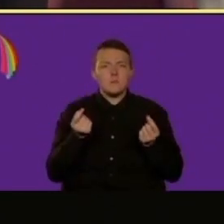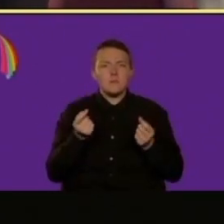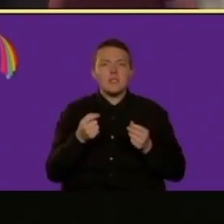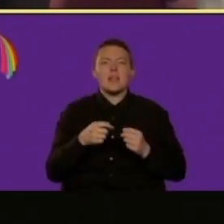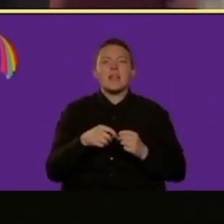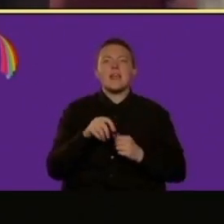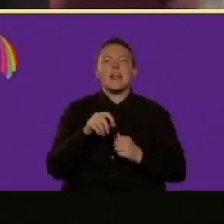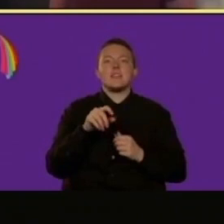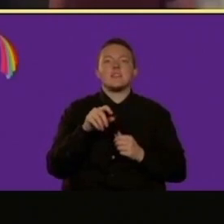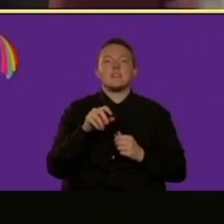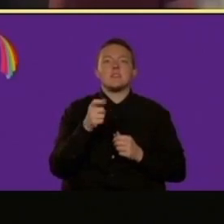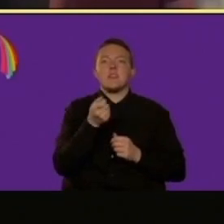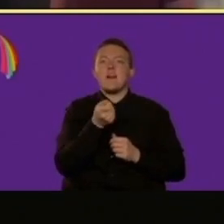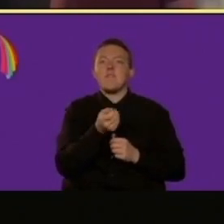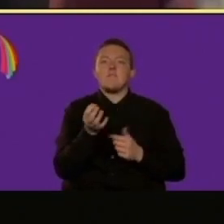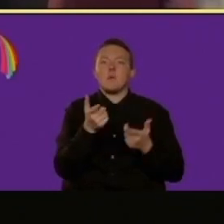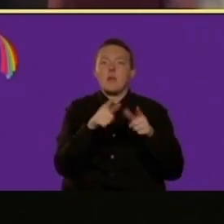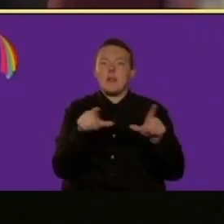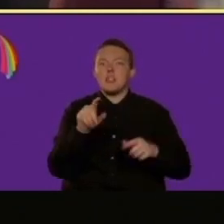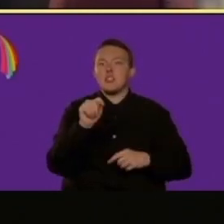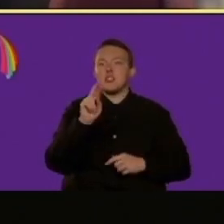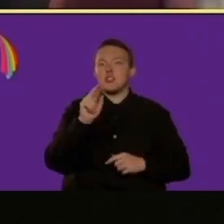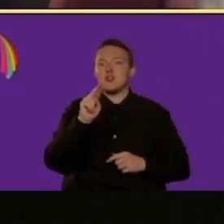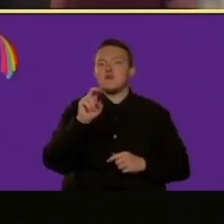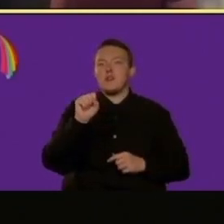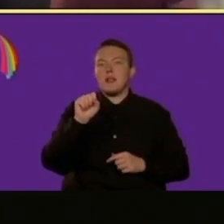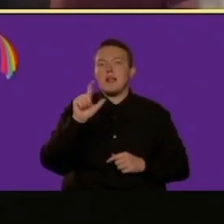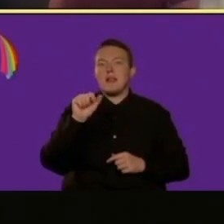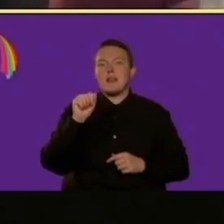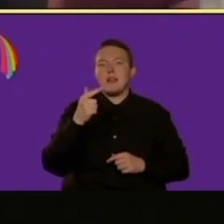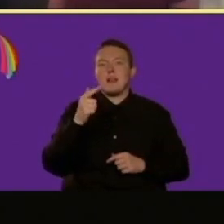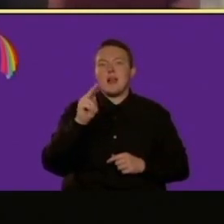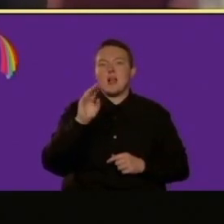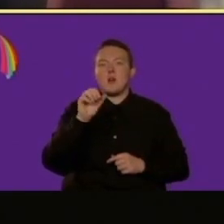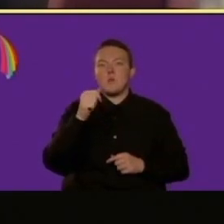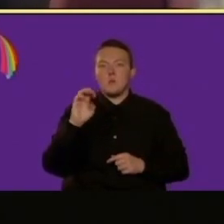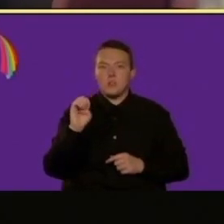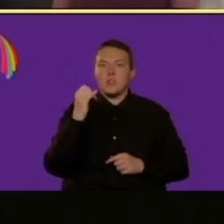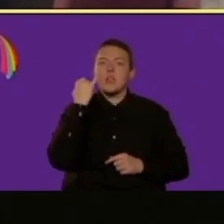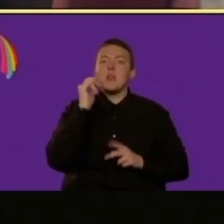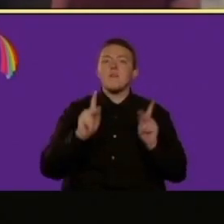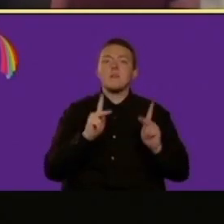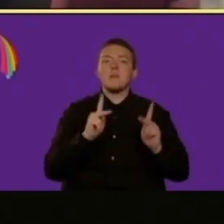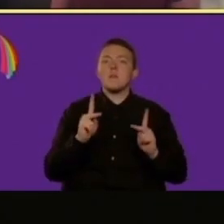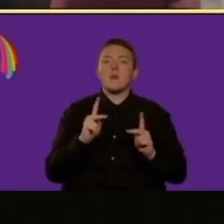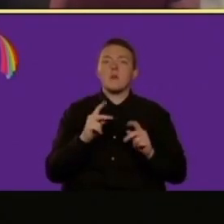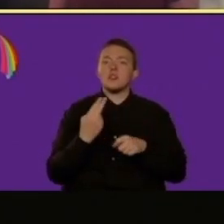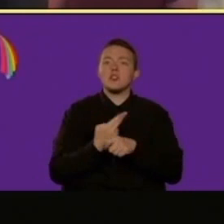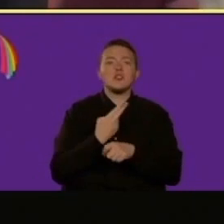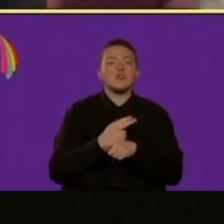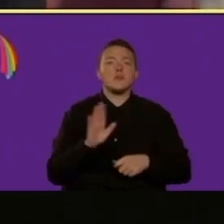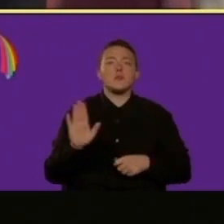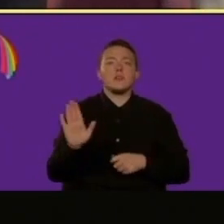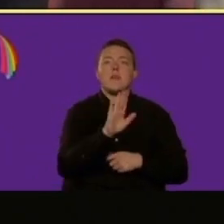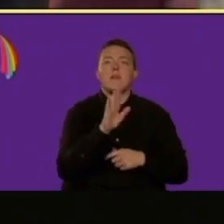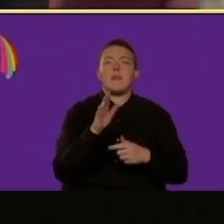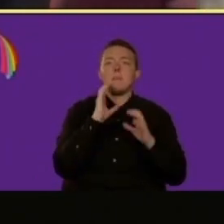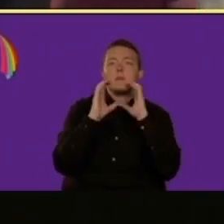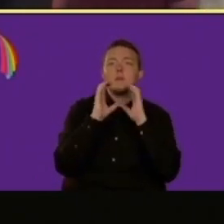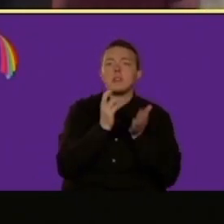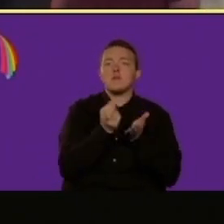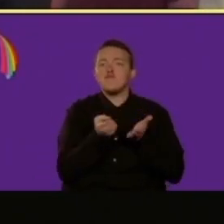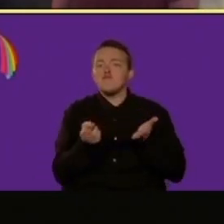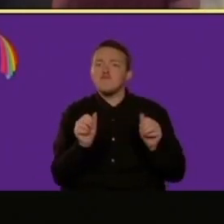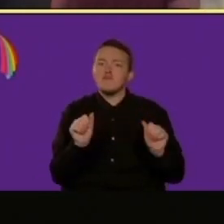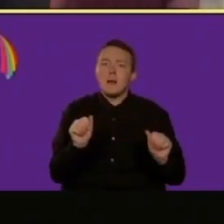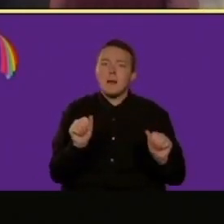references. And as teachers, we must learn to use these linguistic resources to teach them. In our project,